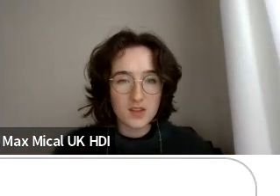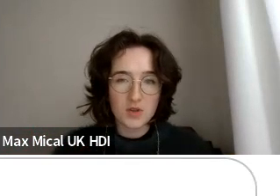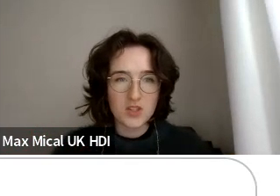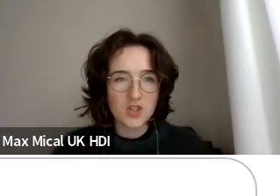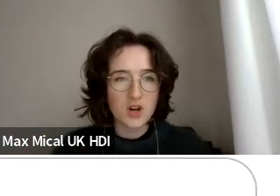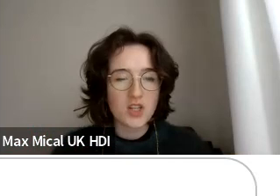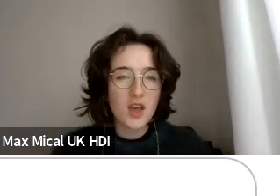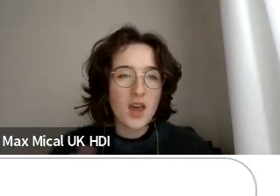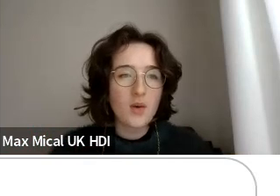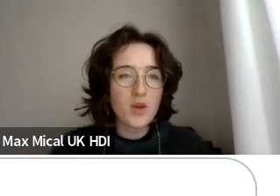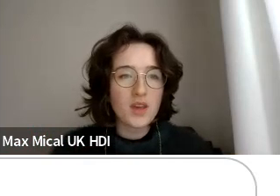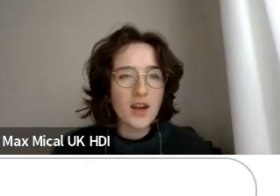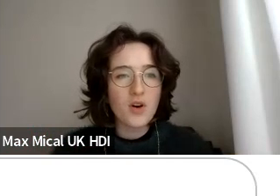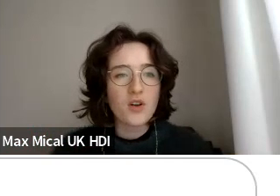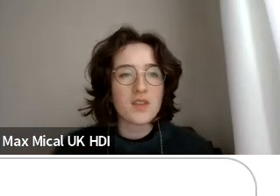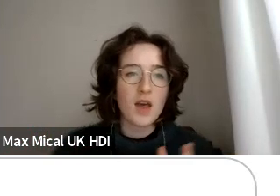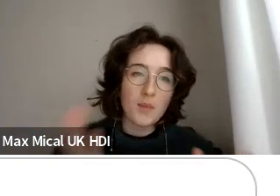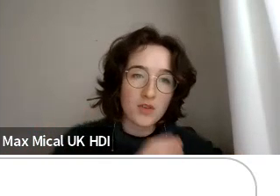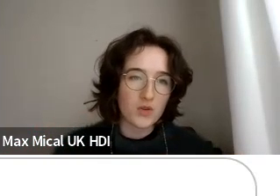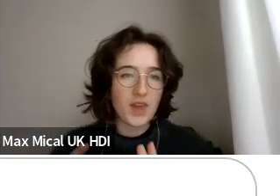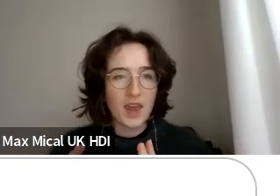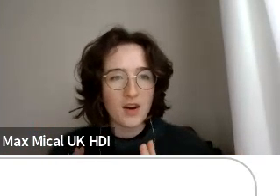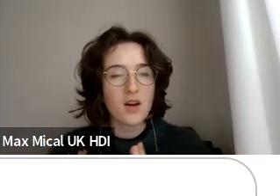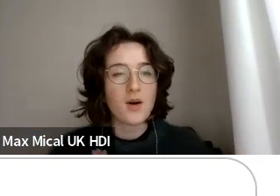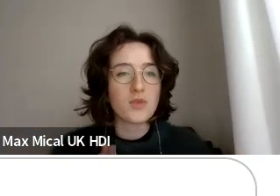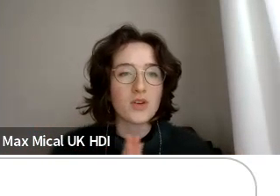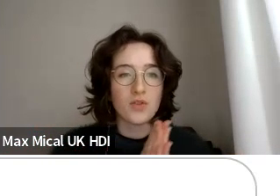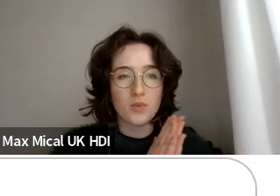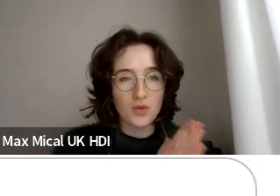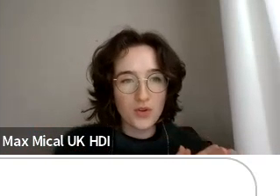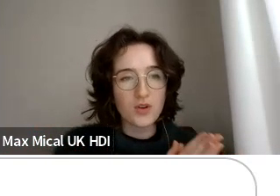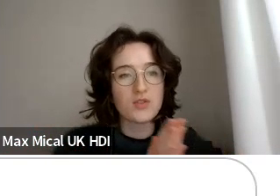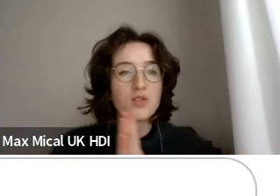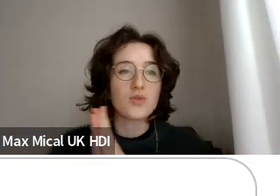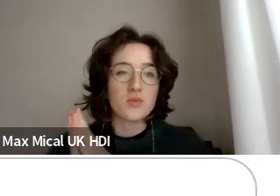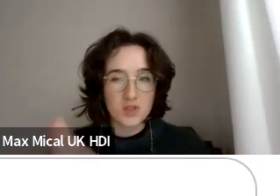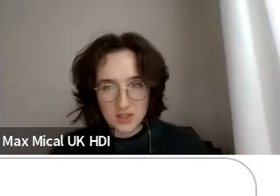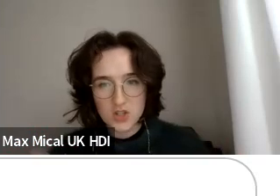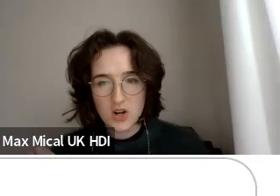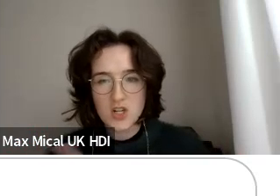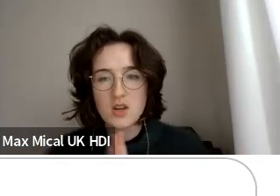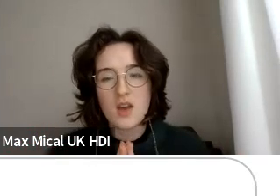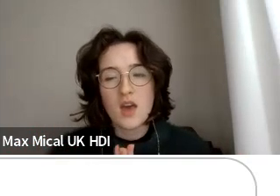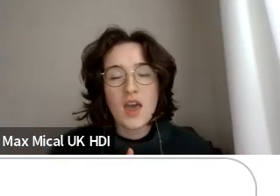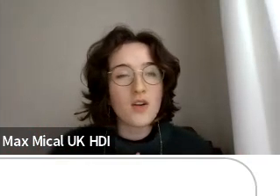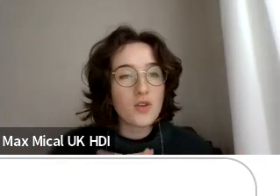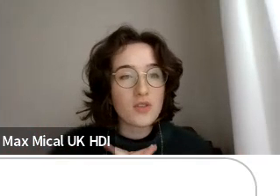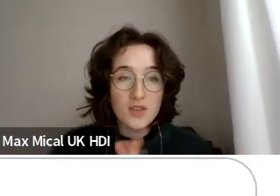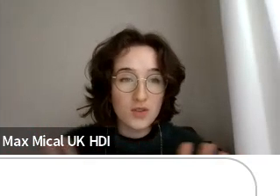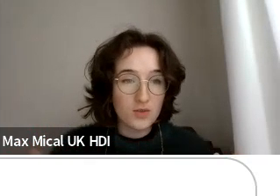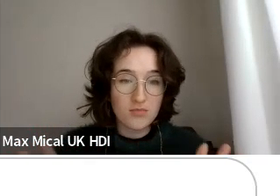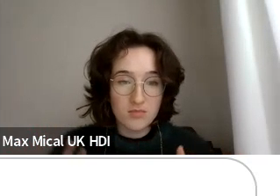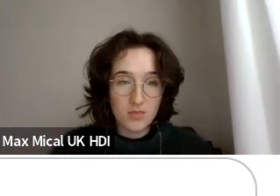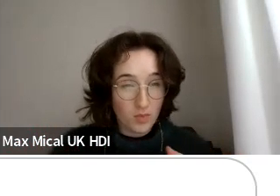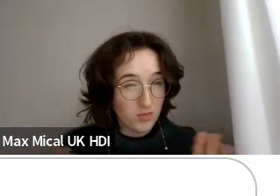then the customer discharge. And we kind of call this an episode of care, you know, from referral to the discharge. And although